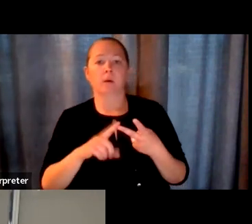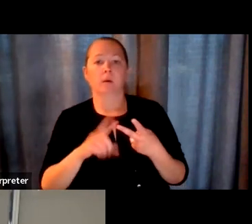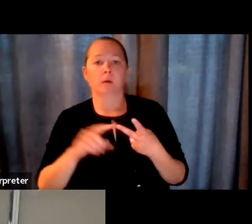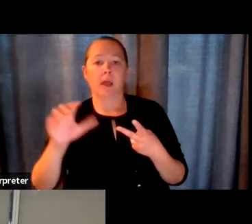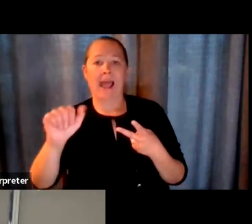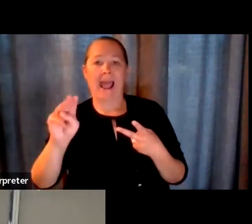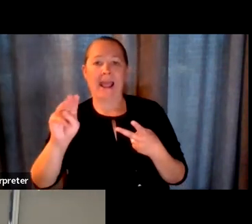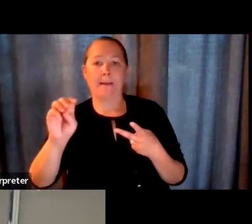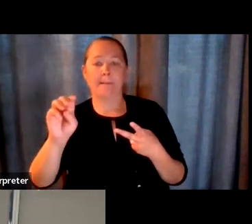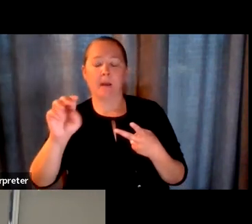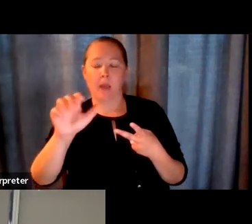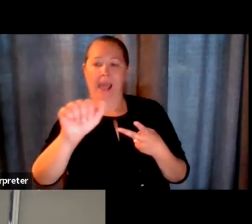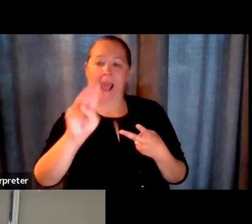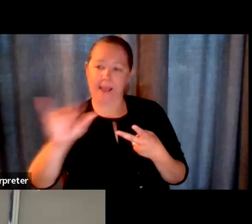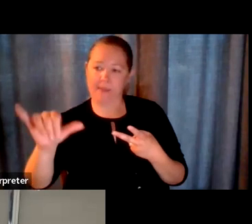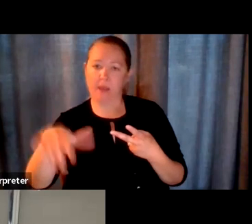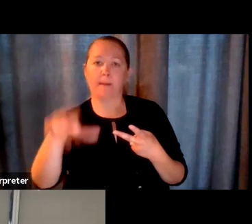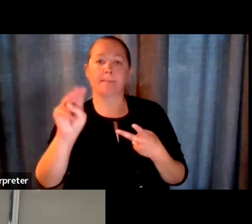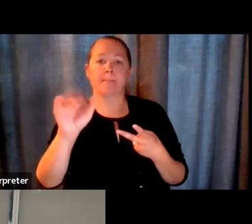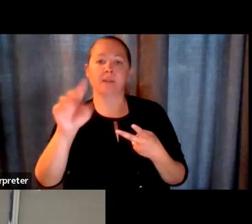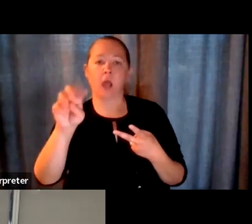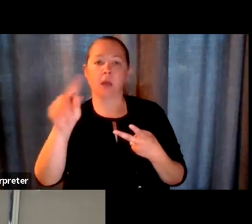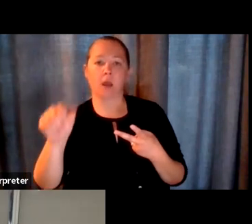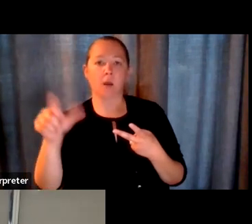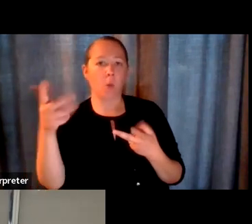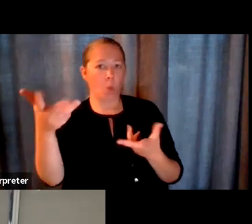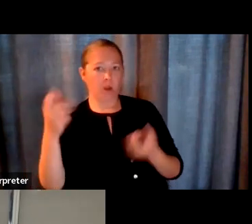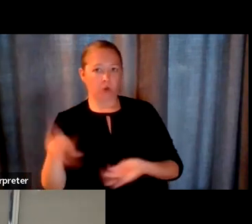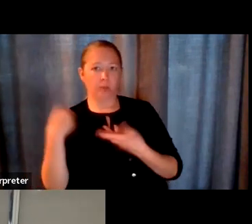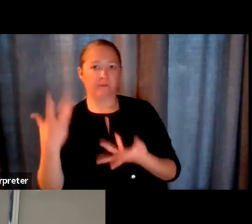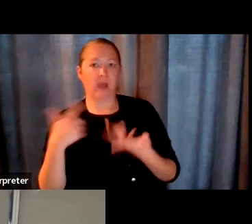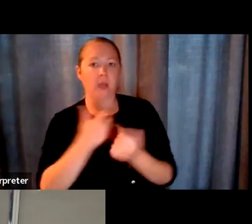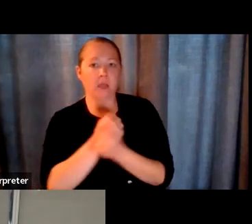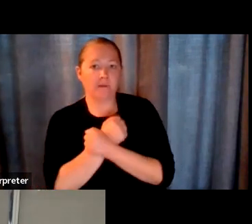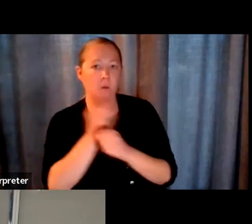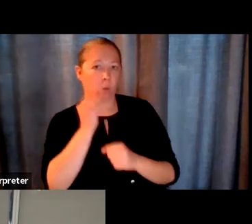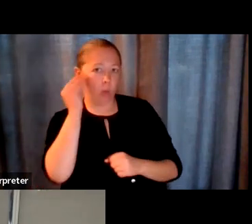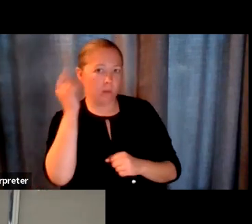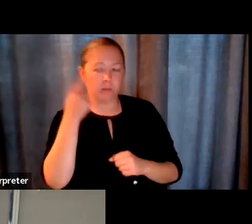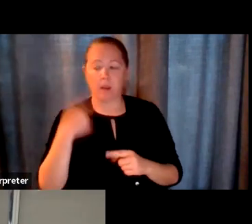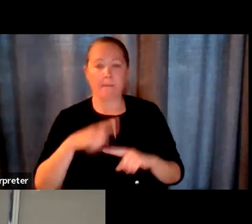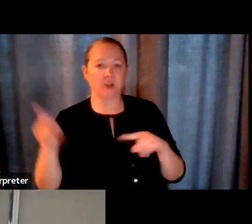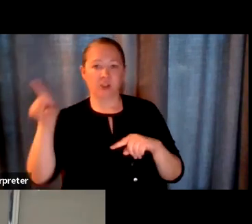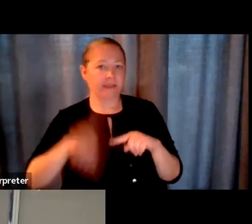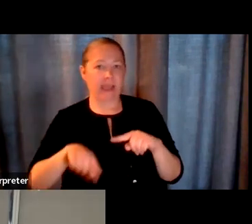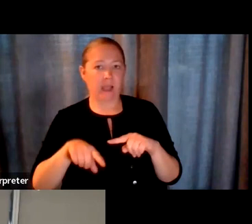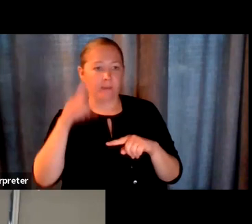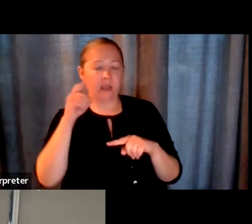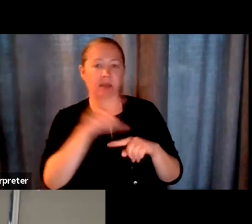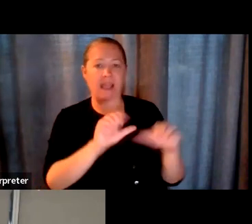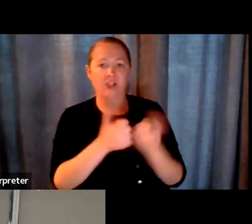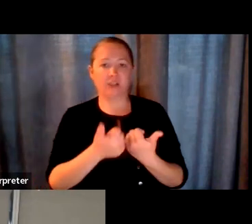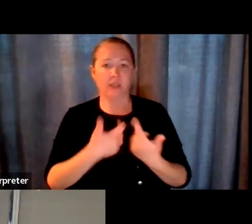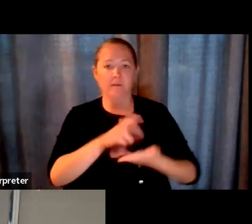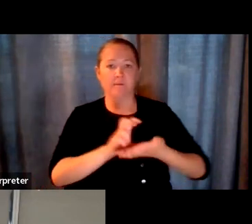woman in South Carolina, similarly wants to provide a loving home for kids in need, but she's told she can't by an agency funded